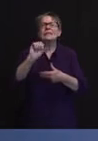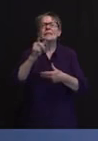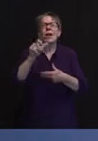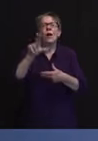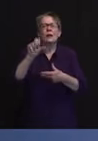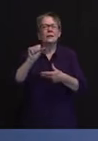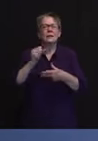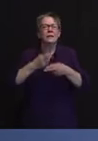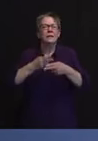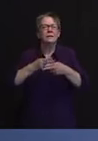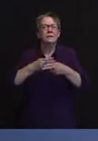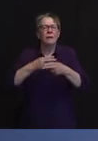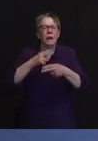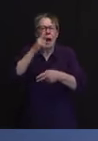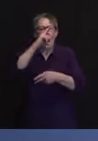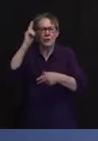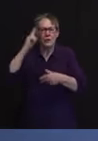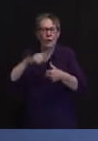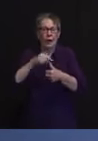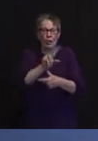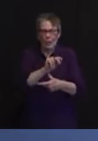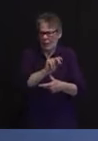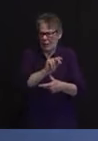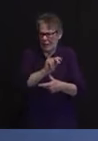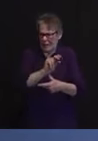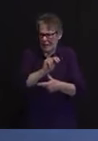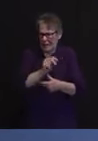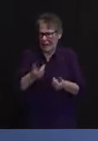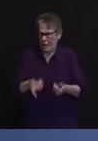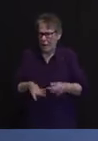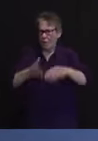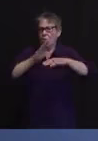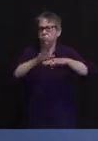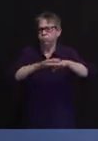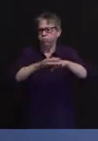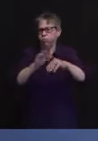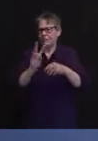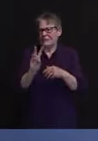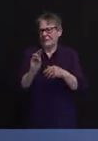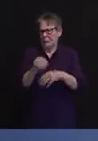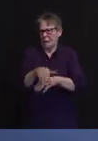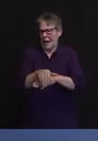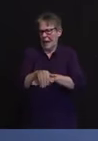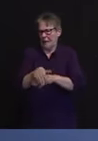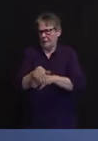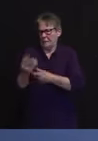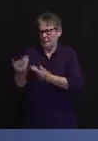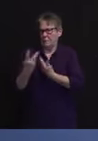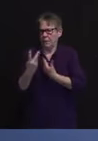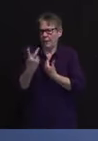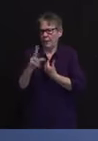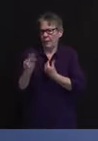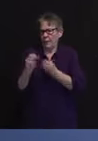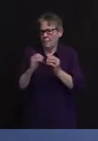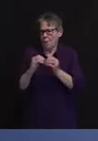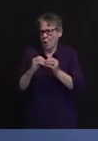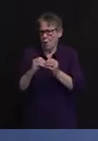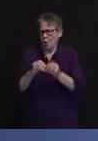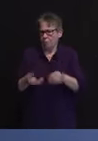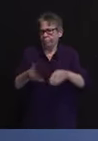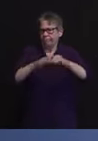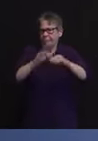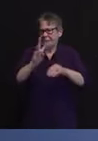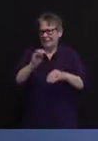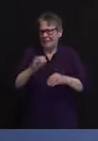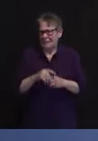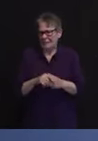is ramping up. They had a very soft opening on Friday. There are 4 individuals at